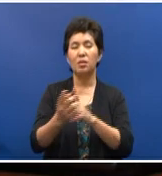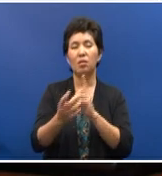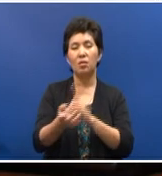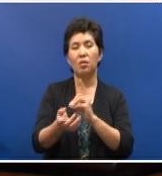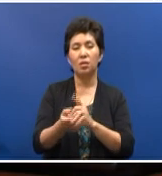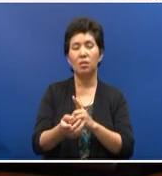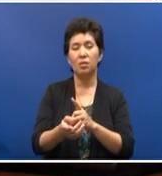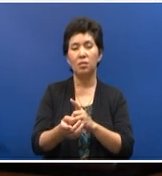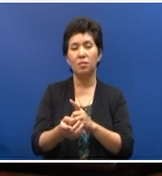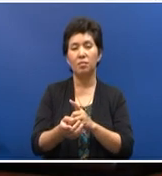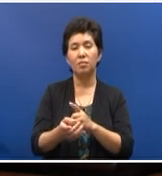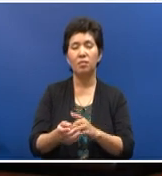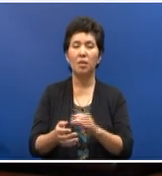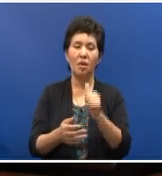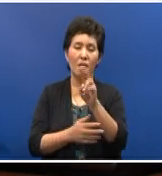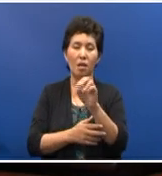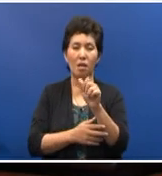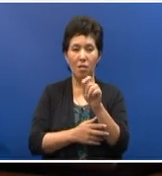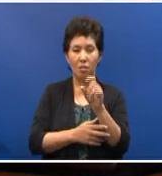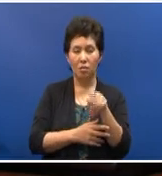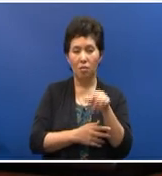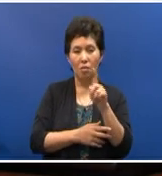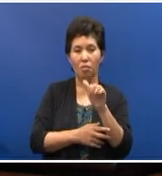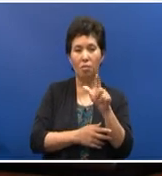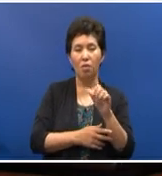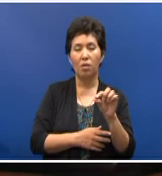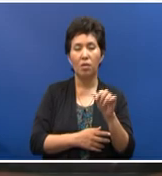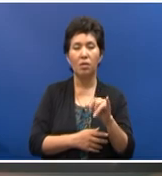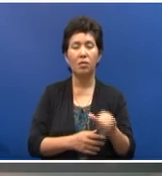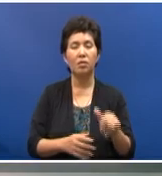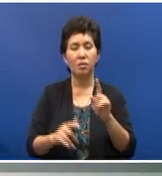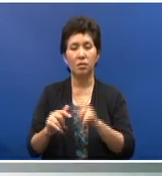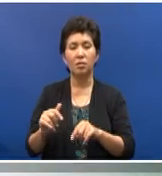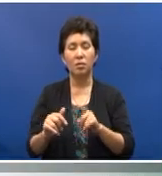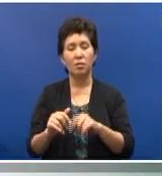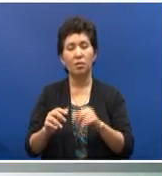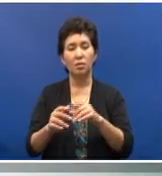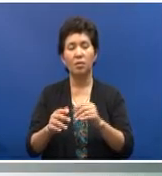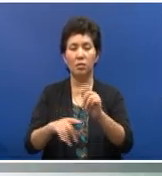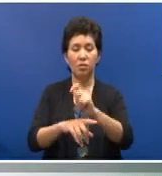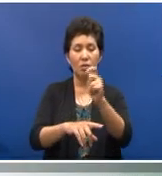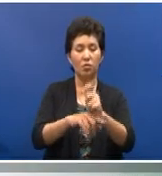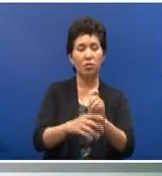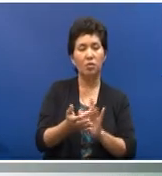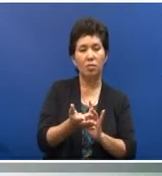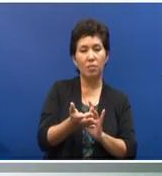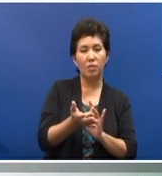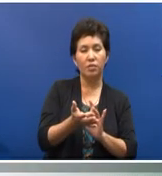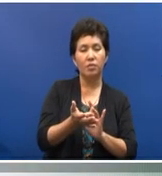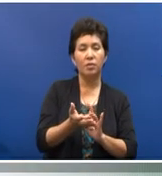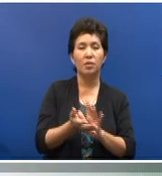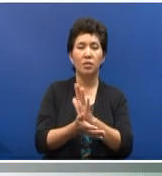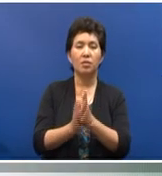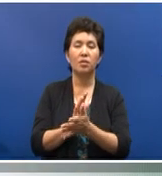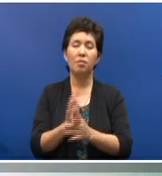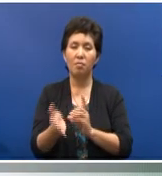alternative. So anthropologists have demonstrated the efficacy of traditional medicine. Okay,